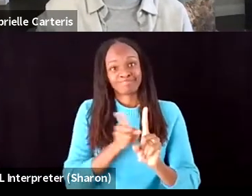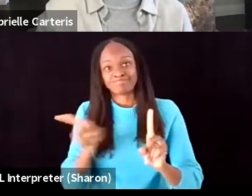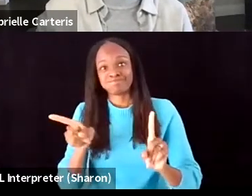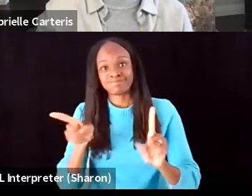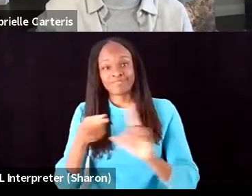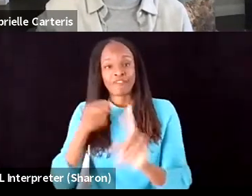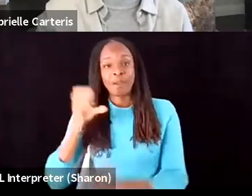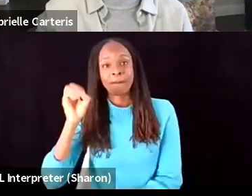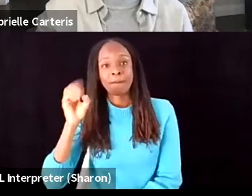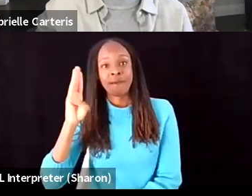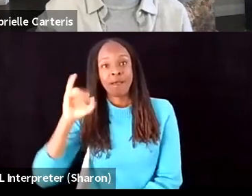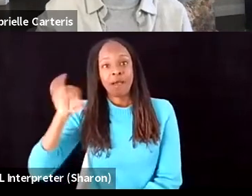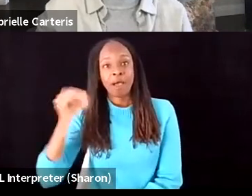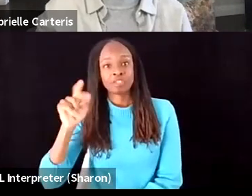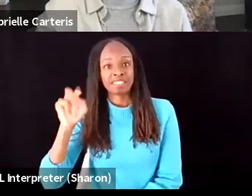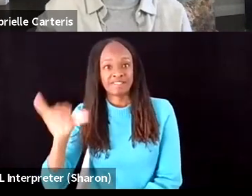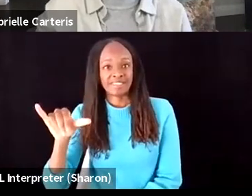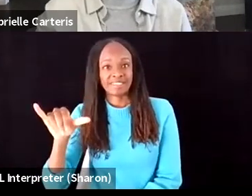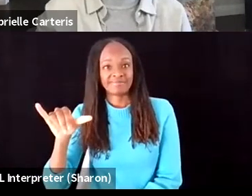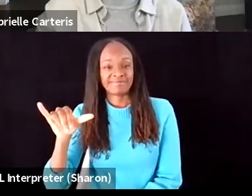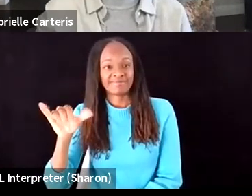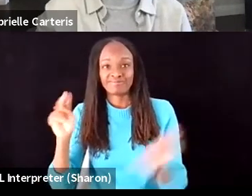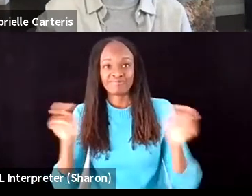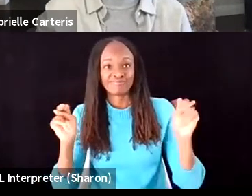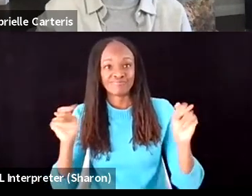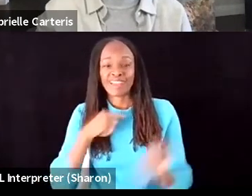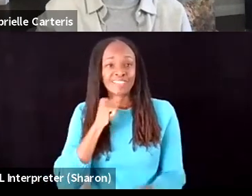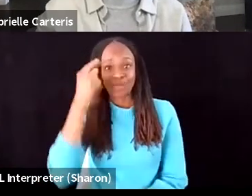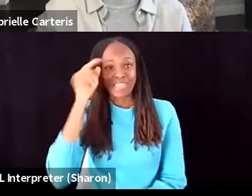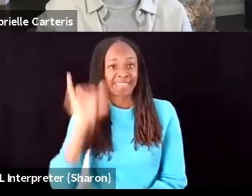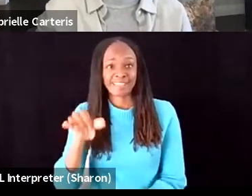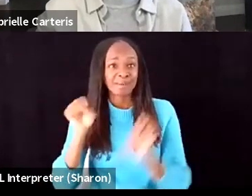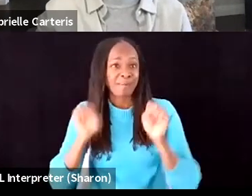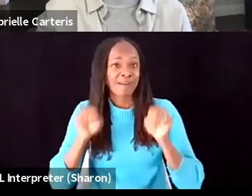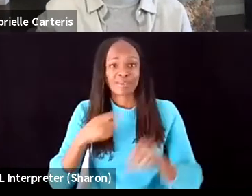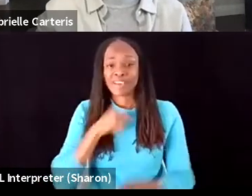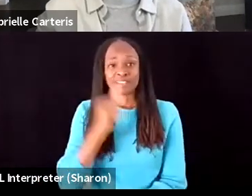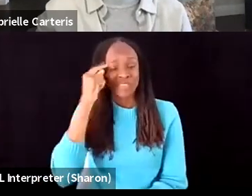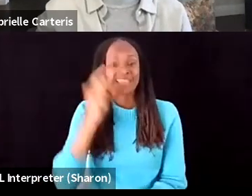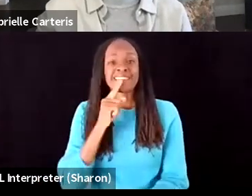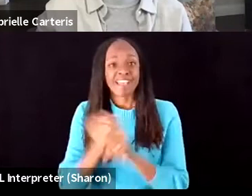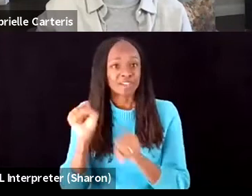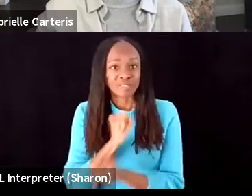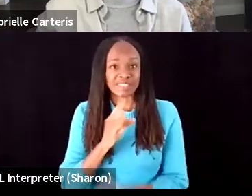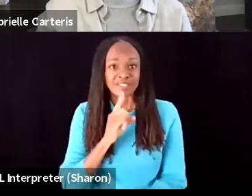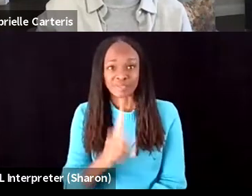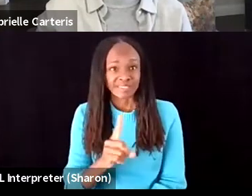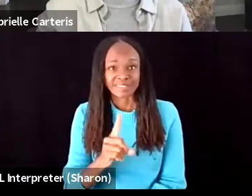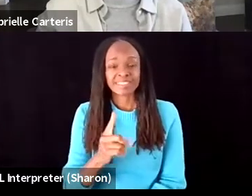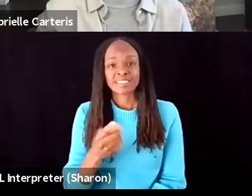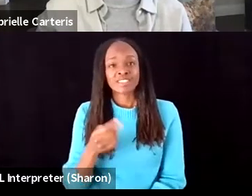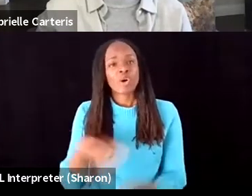objectivity, especially in journalism. I don't believe it's possible. I don't really believe it actually exists. I think if your